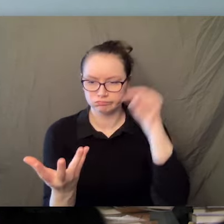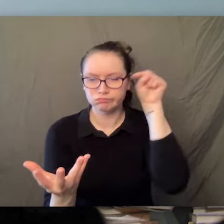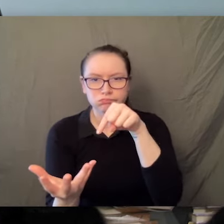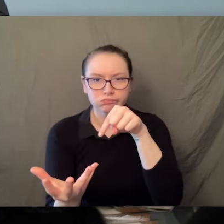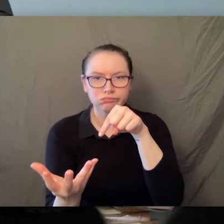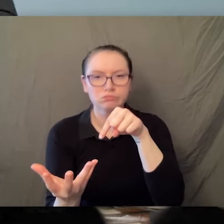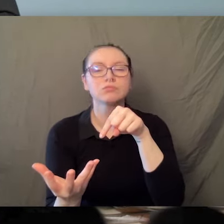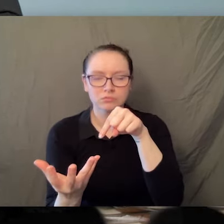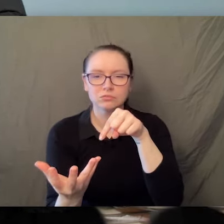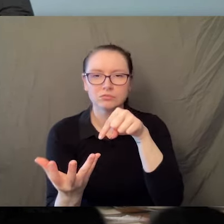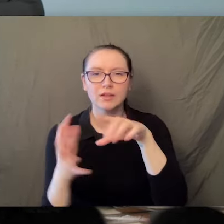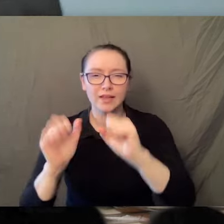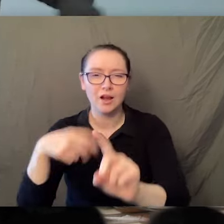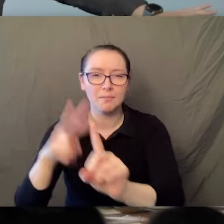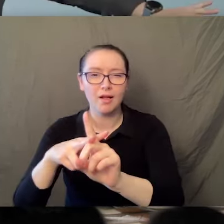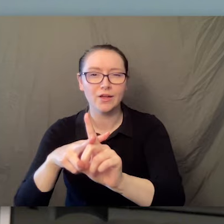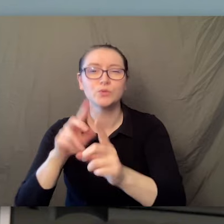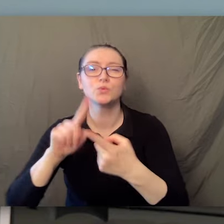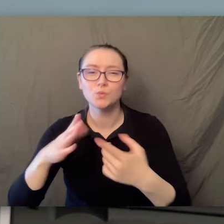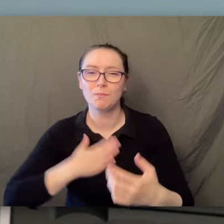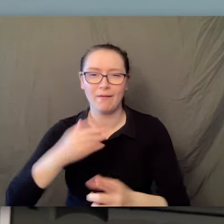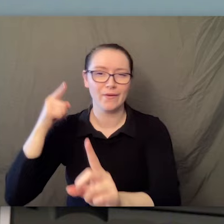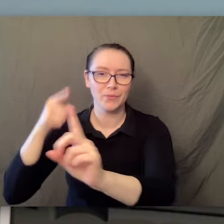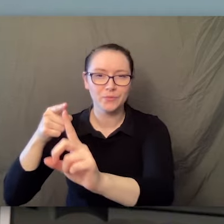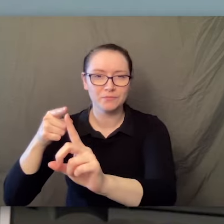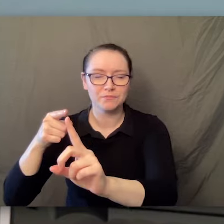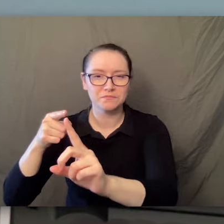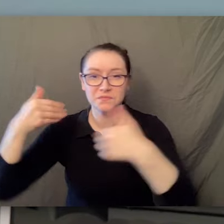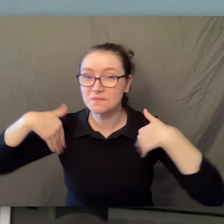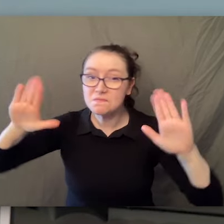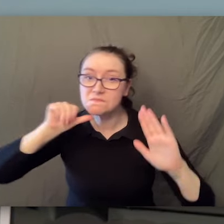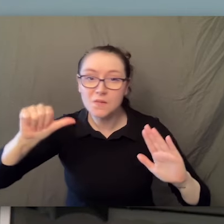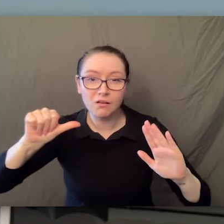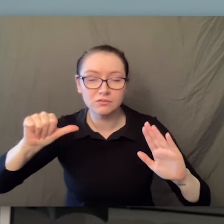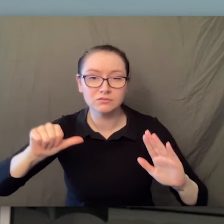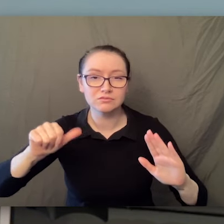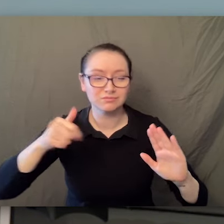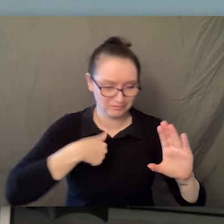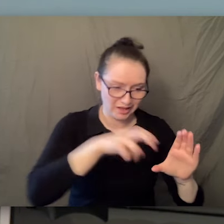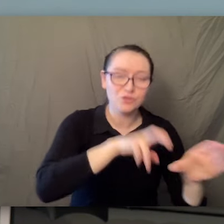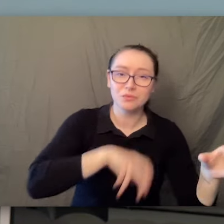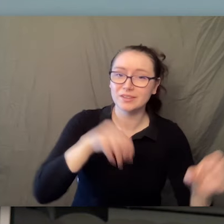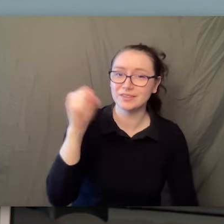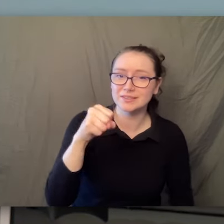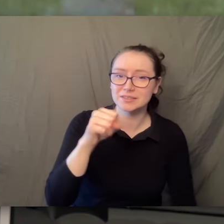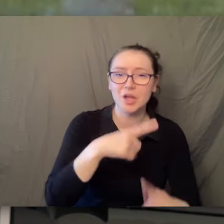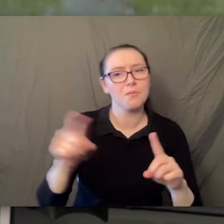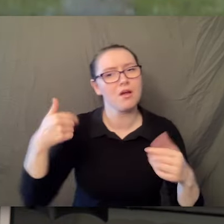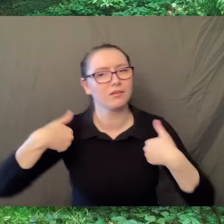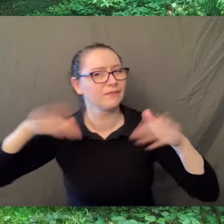more important, bigger goal. I quit what I was doing, but I didn't give up. In the end, I